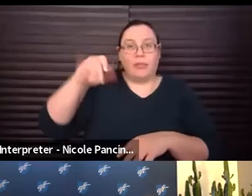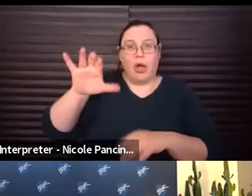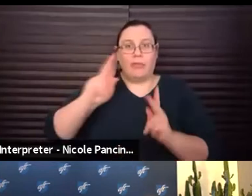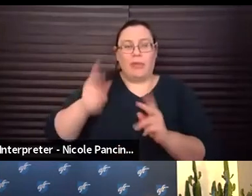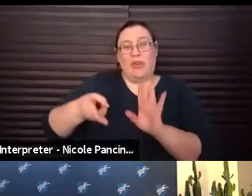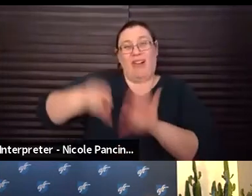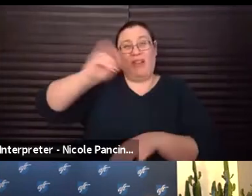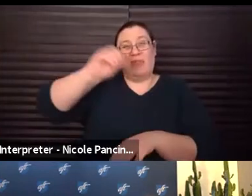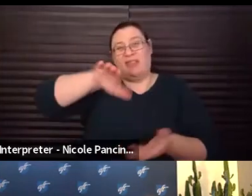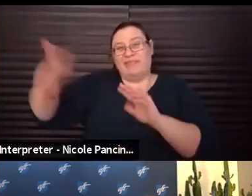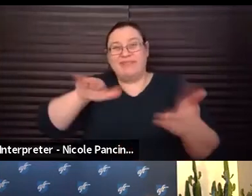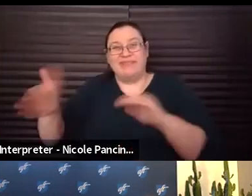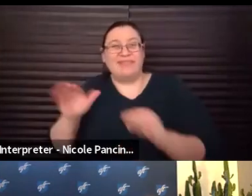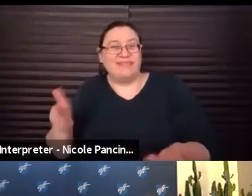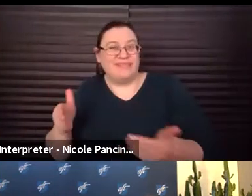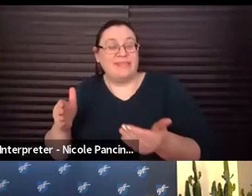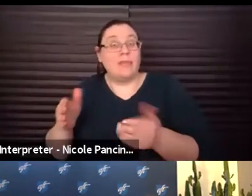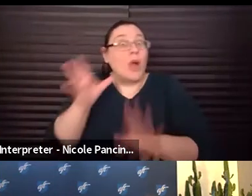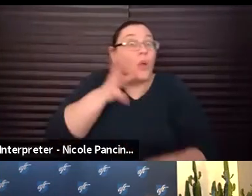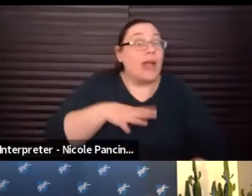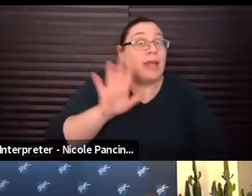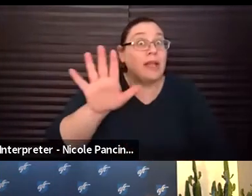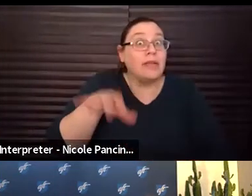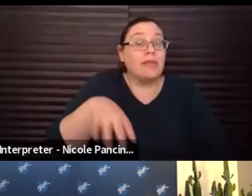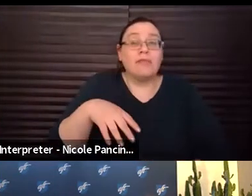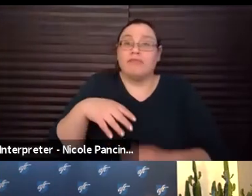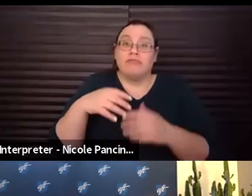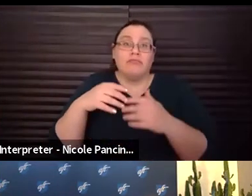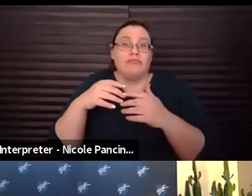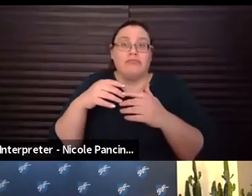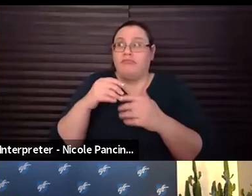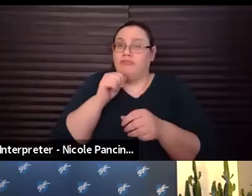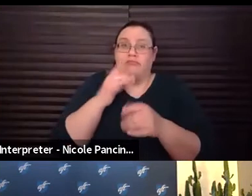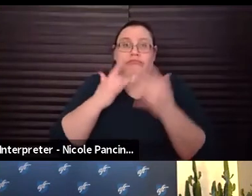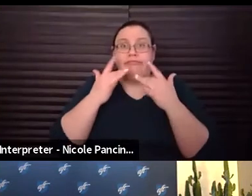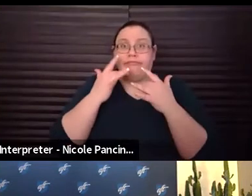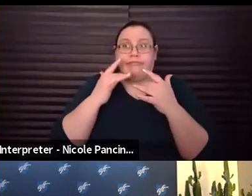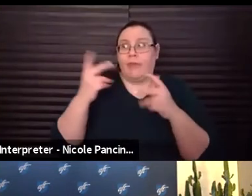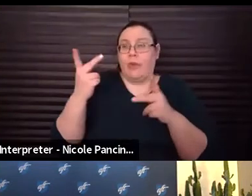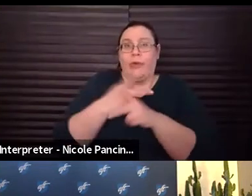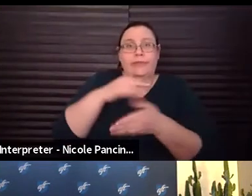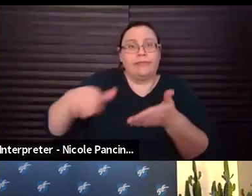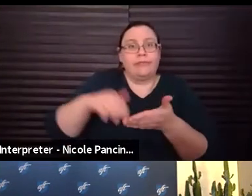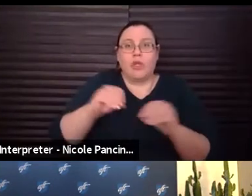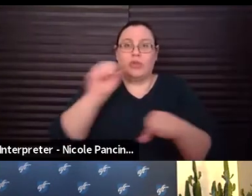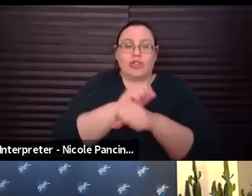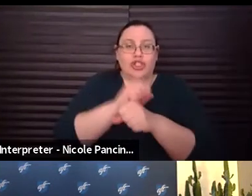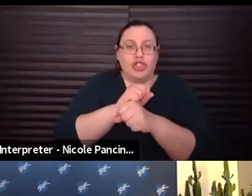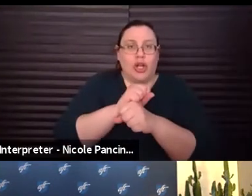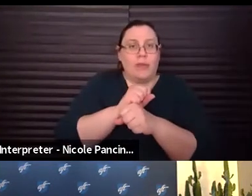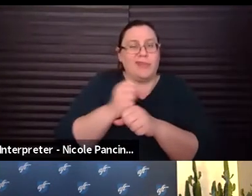rates. Women are unemployed at higher rates. You've been hearing this term, the she